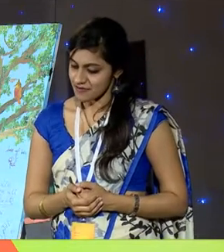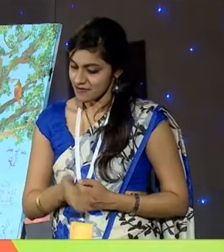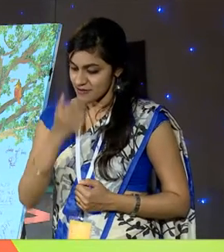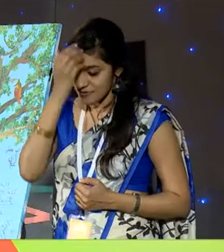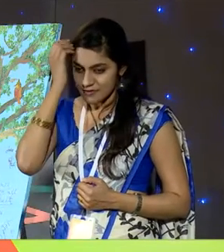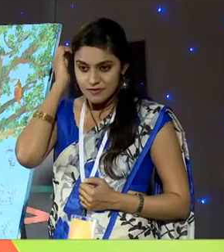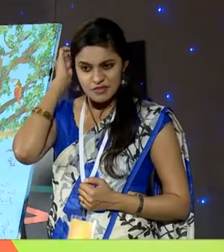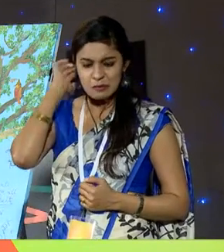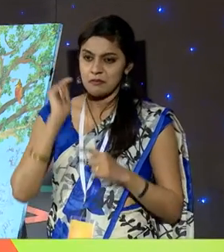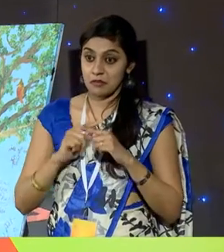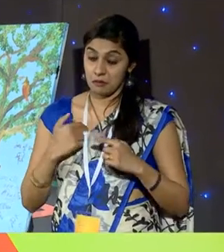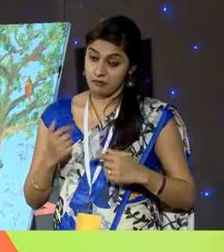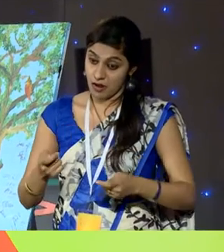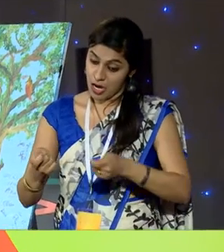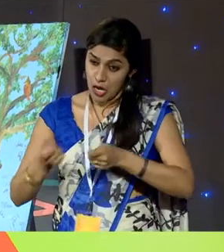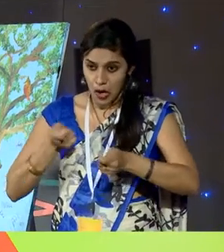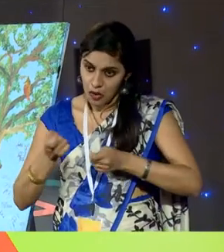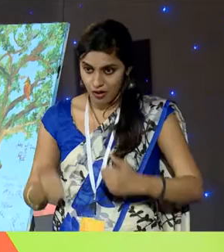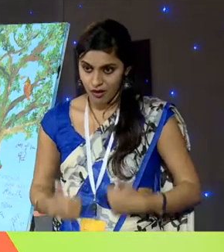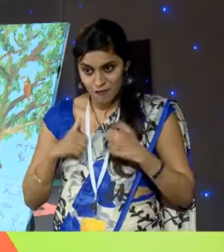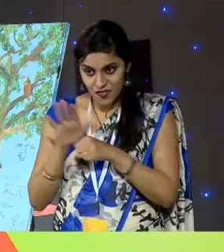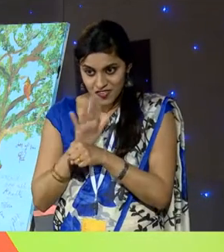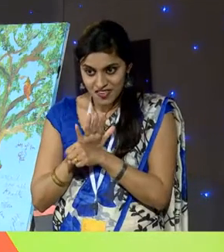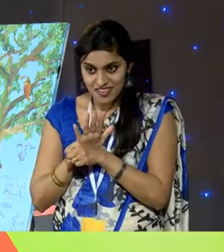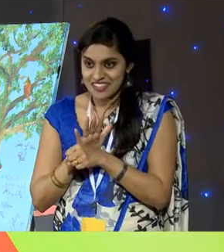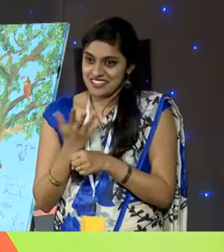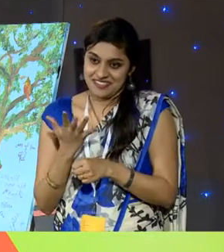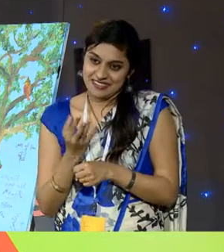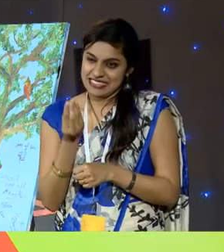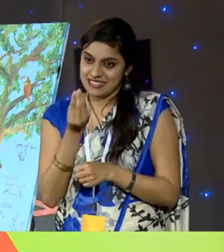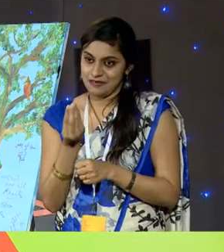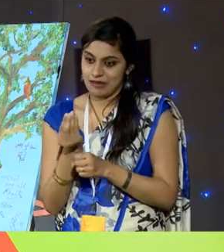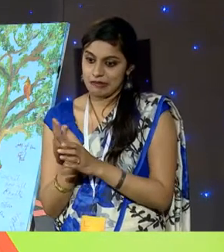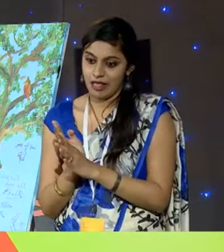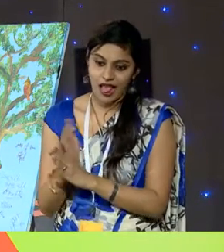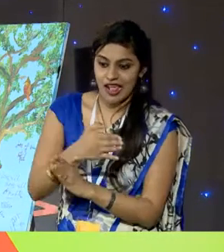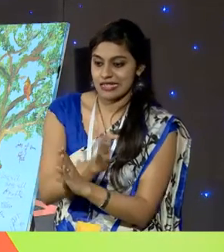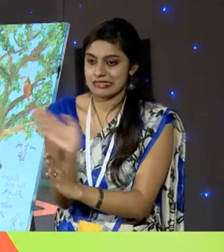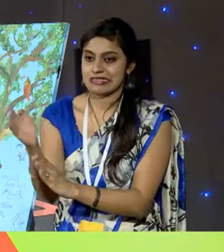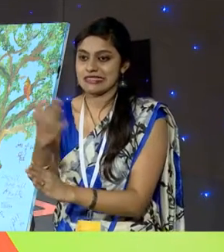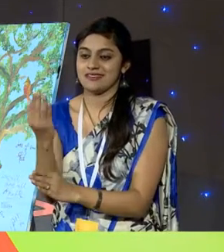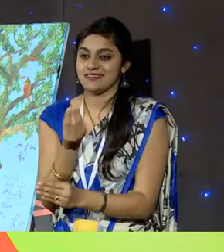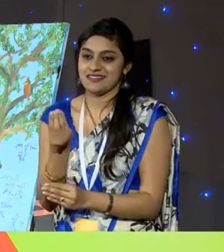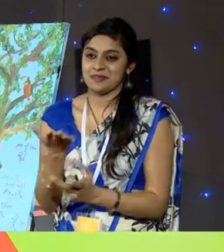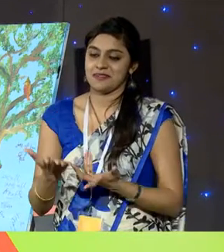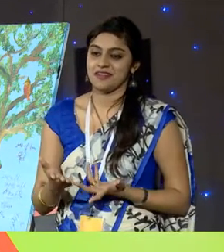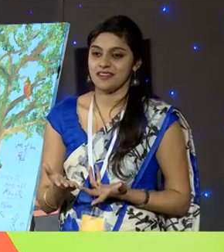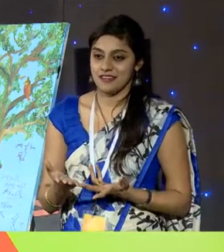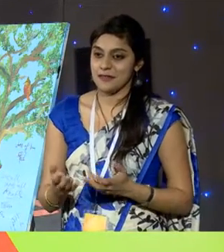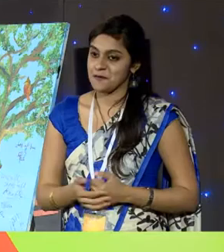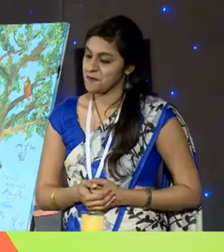control. I mean, some people say that it is far beyond, you know, the control